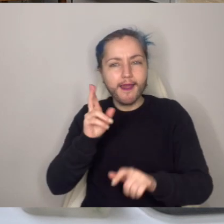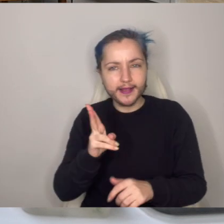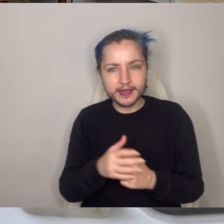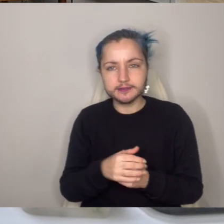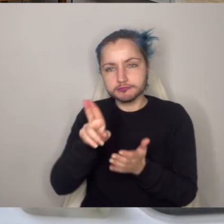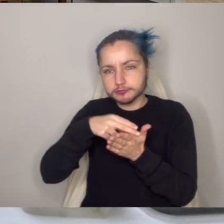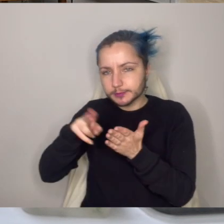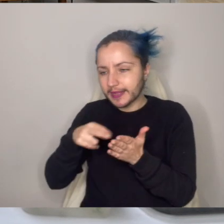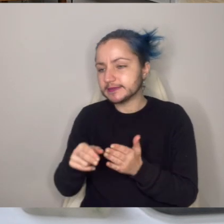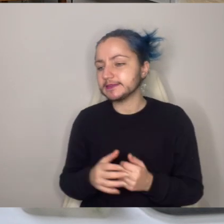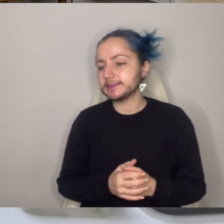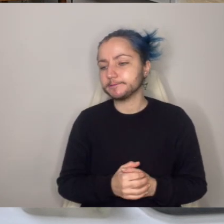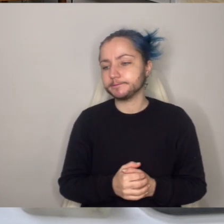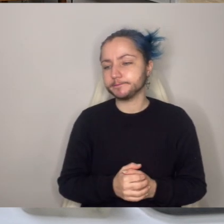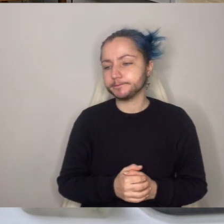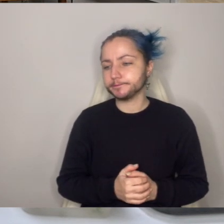a bit of paint on that.